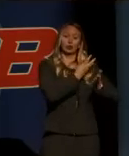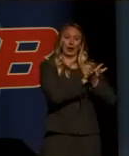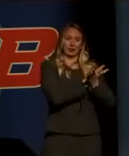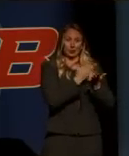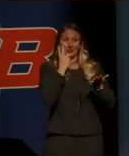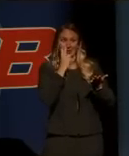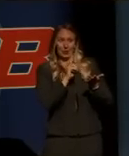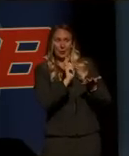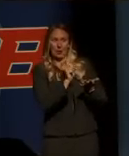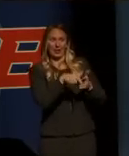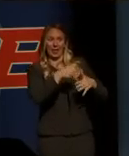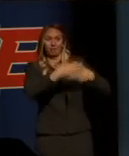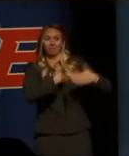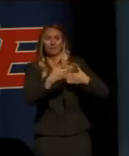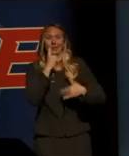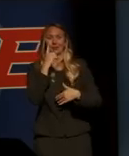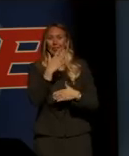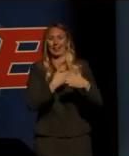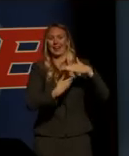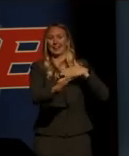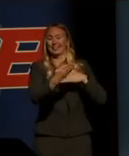in 5 years. Thank you all.